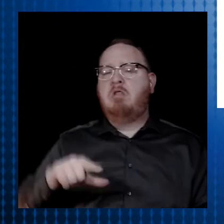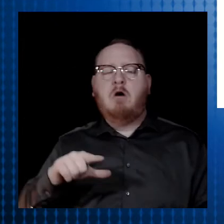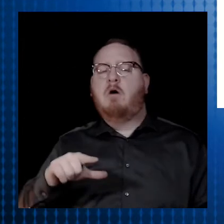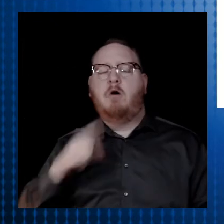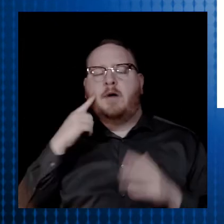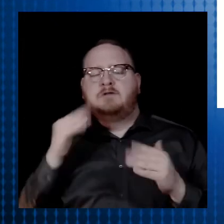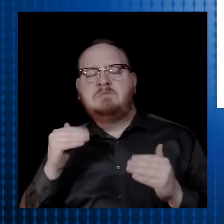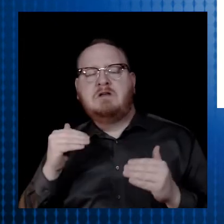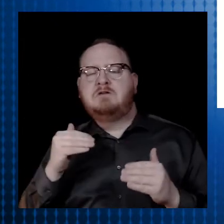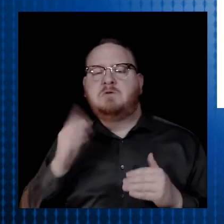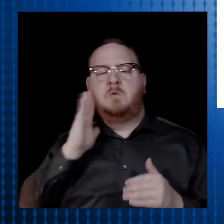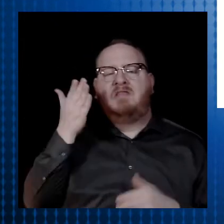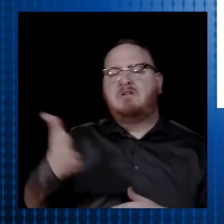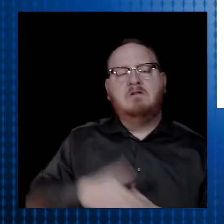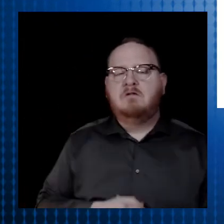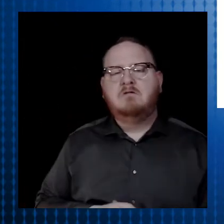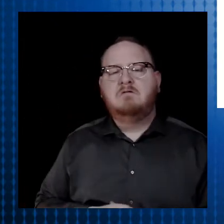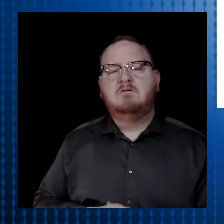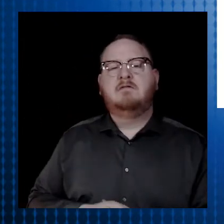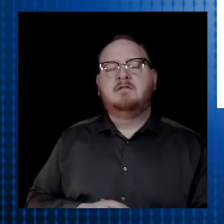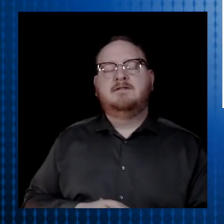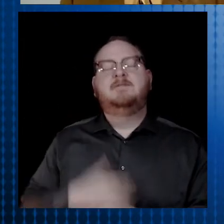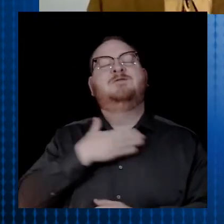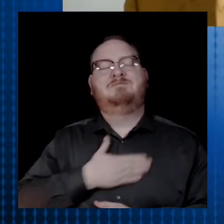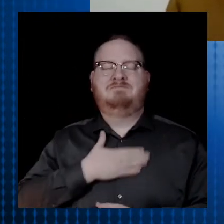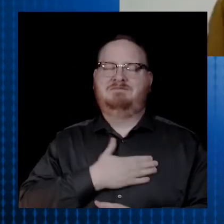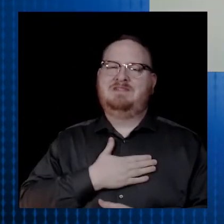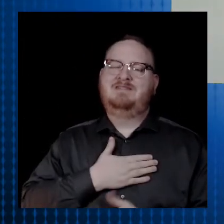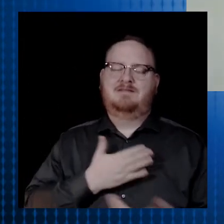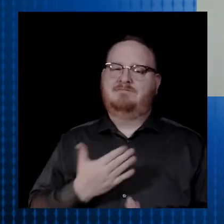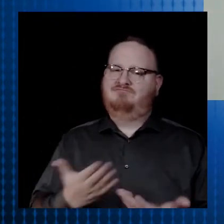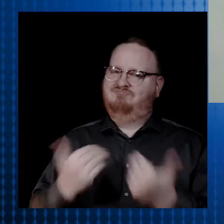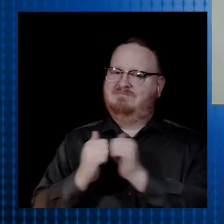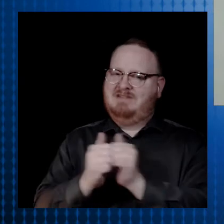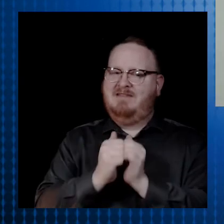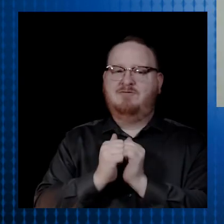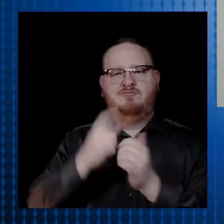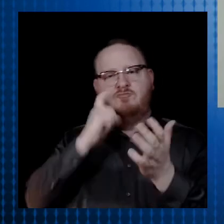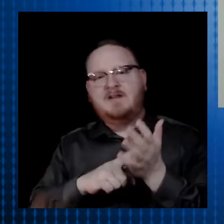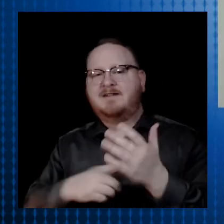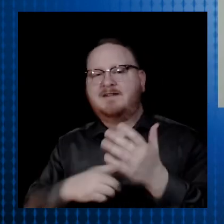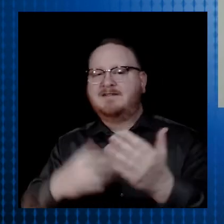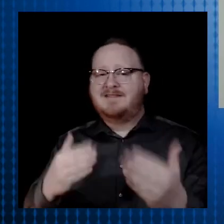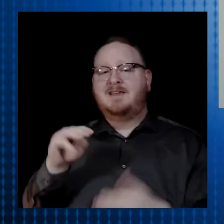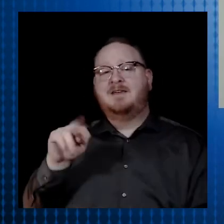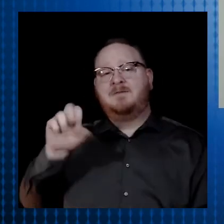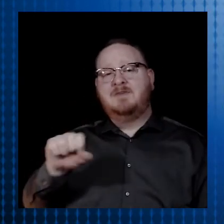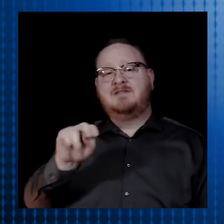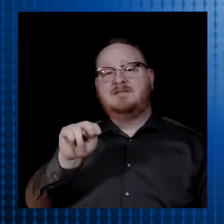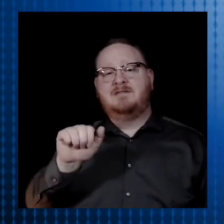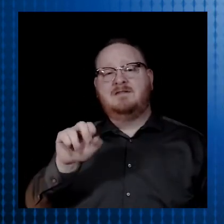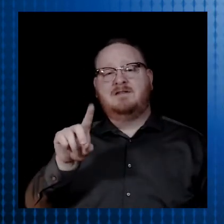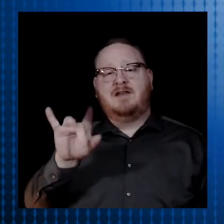from that classroom. Please join me in recognizing and thanking Ms. Nadia